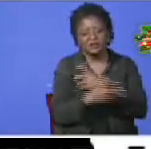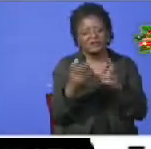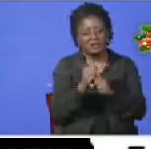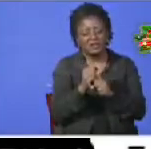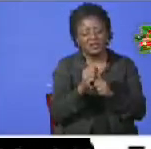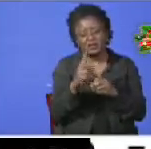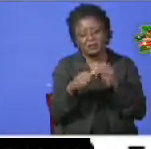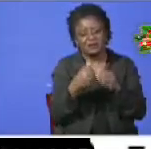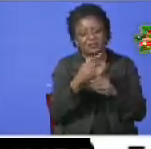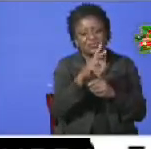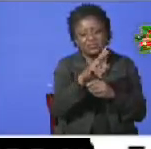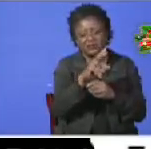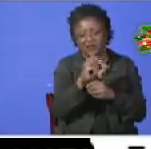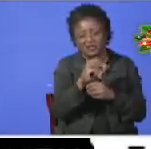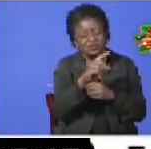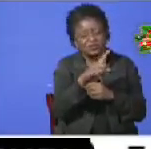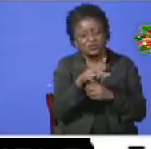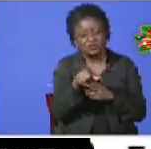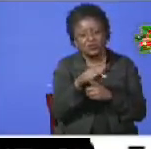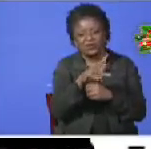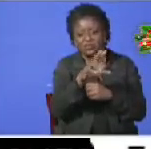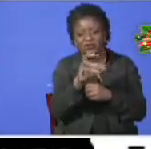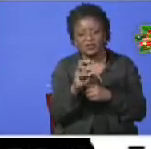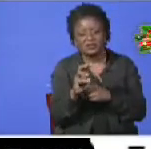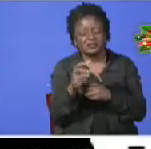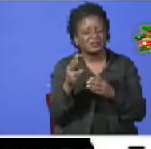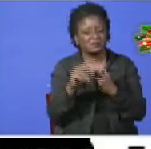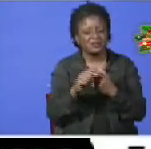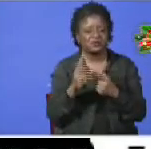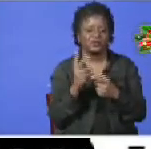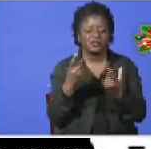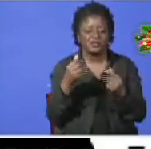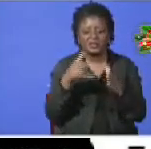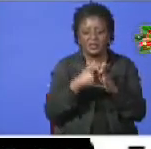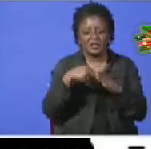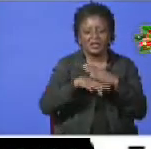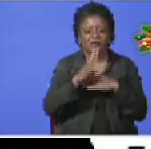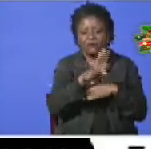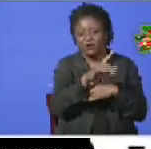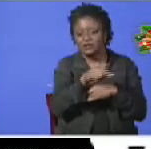4 to 5. B minus. Lloyd Allen, ZNS Network News.